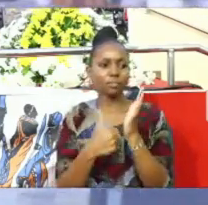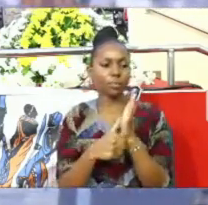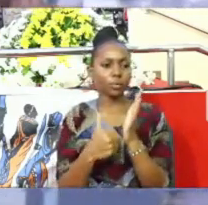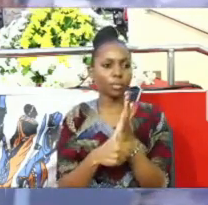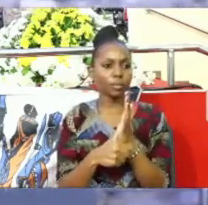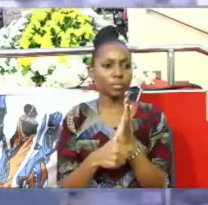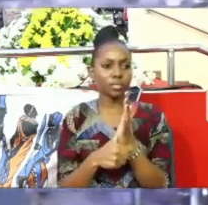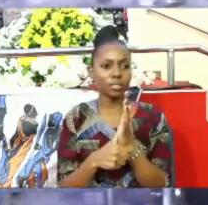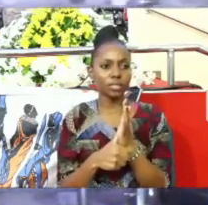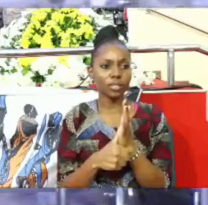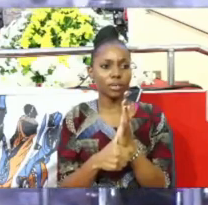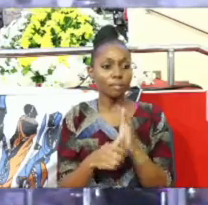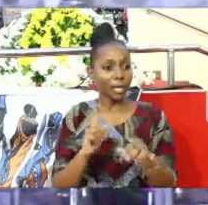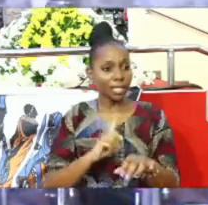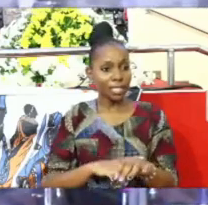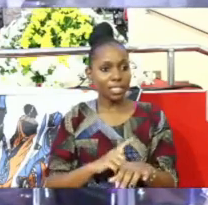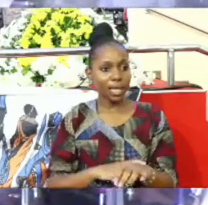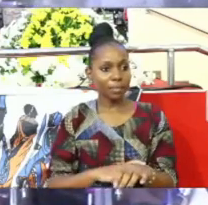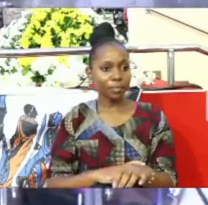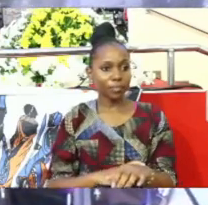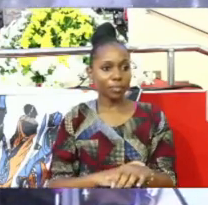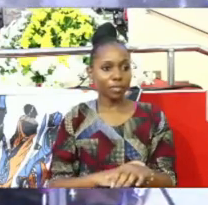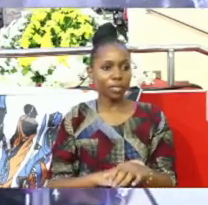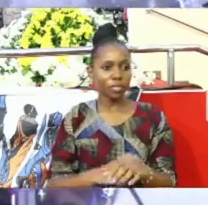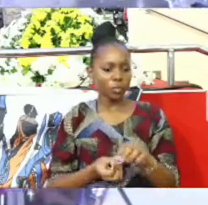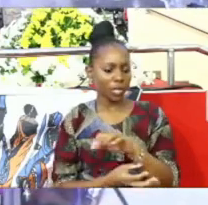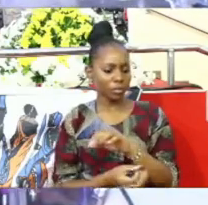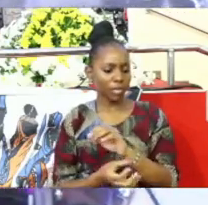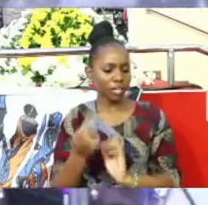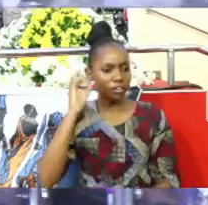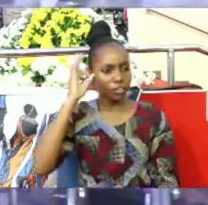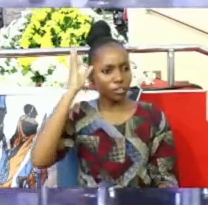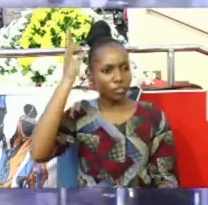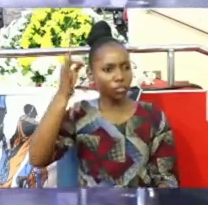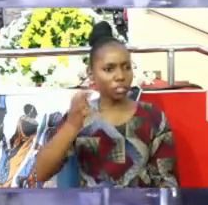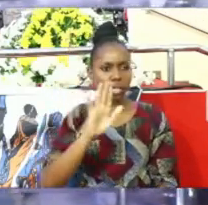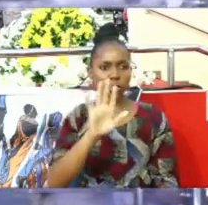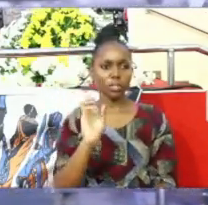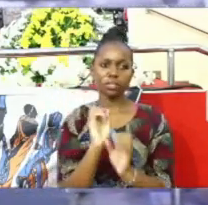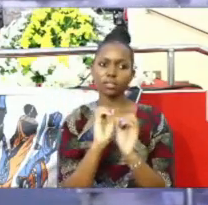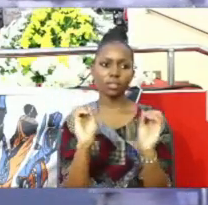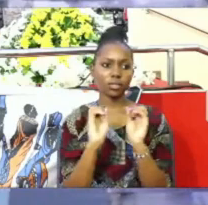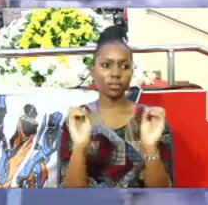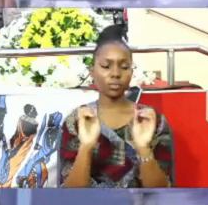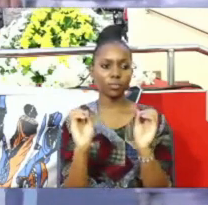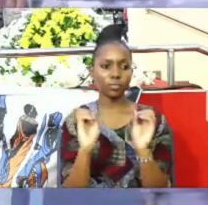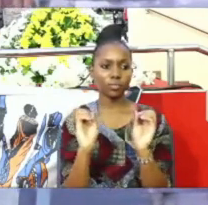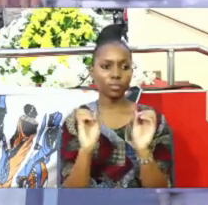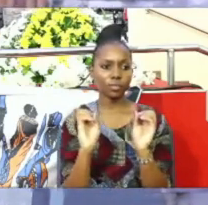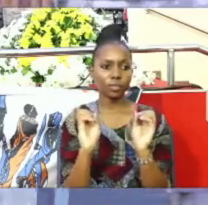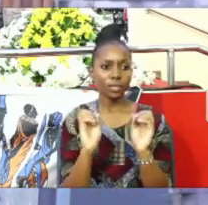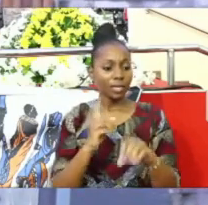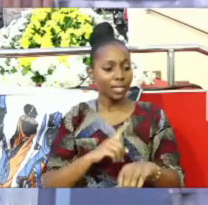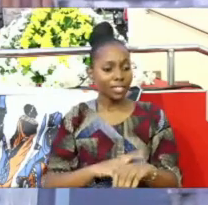that season define your future. Lakini usikubali muhula huo ukaweze kuutambulisha usoni wako. Because seasons don't